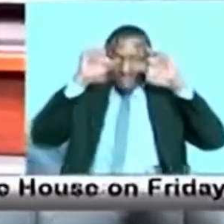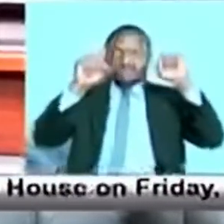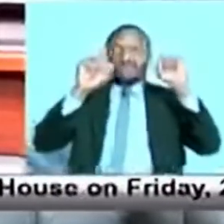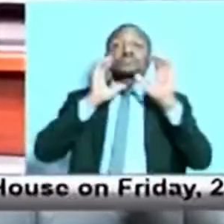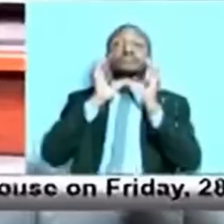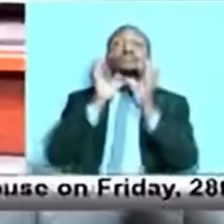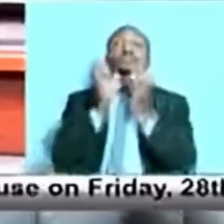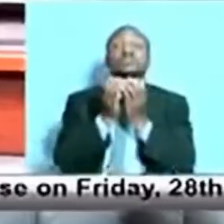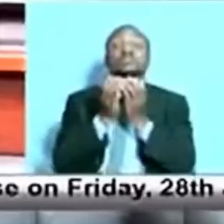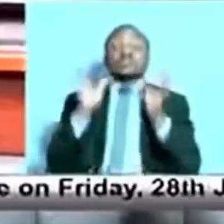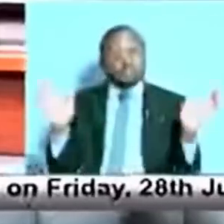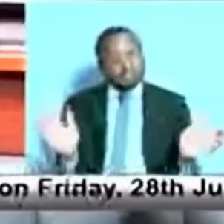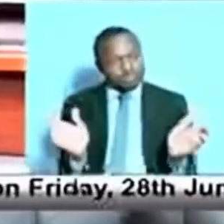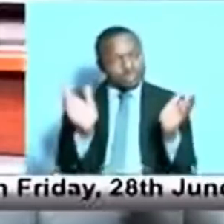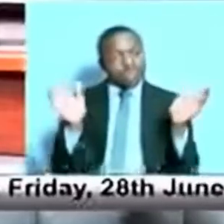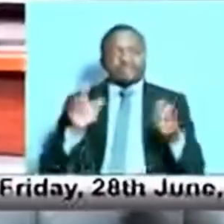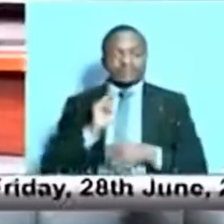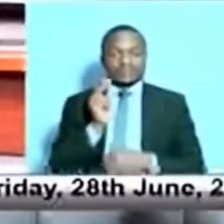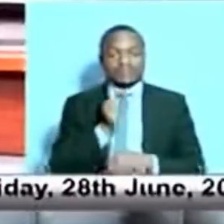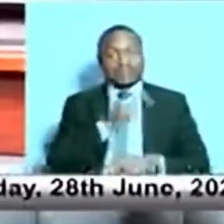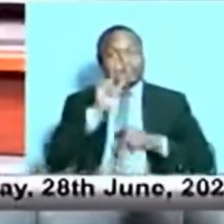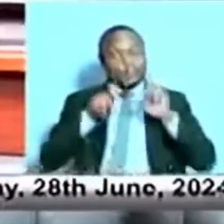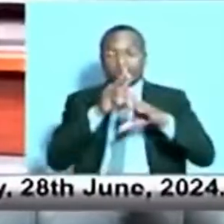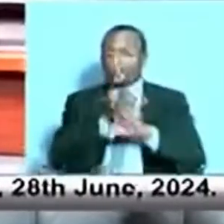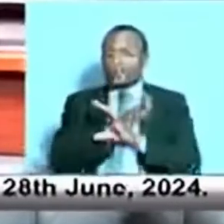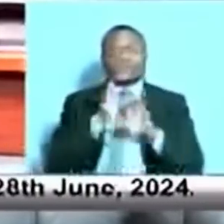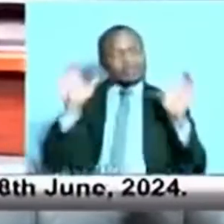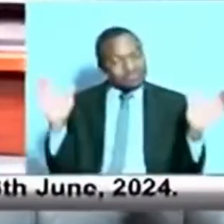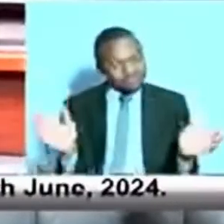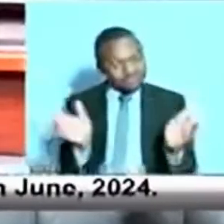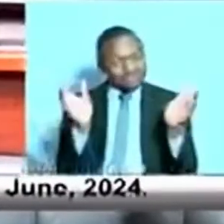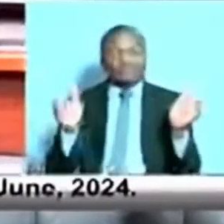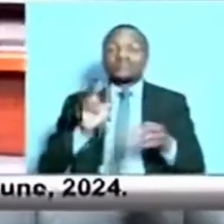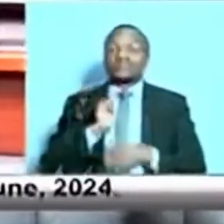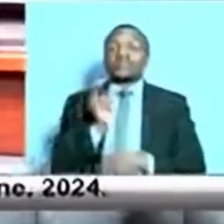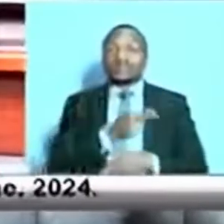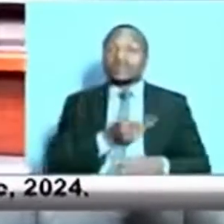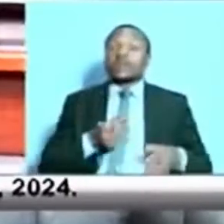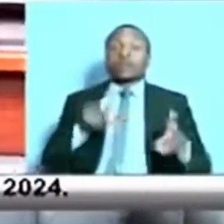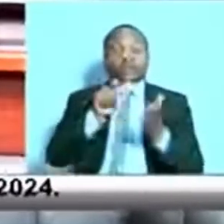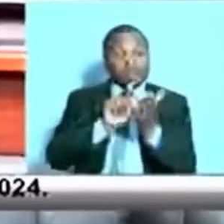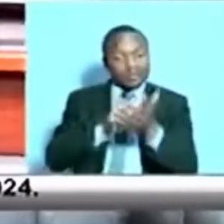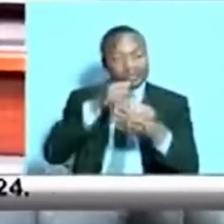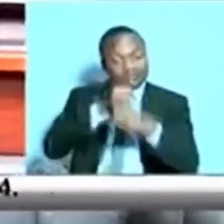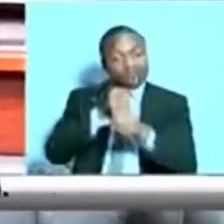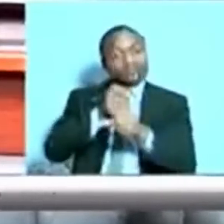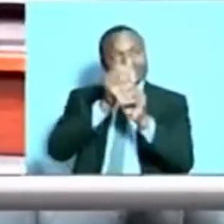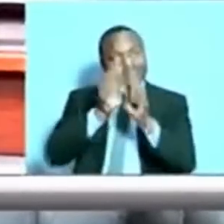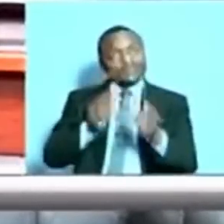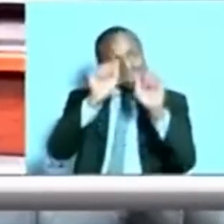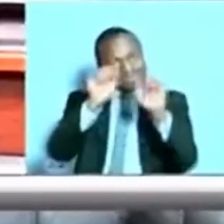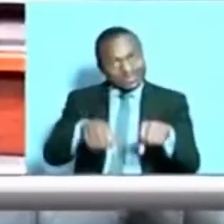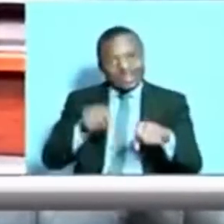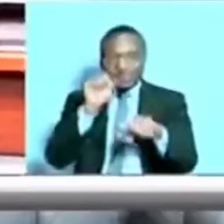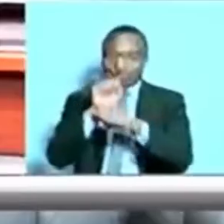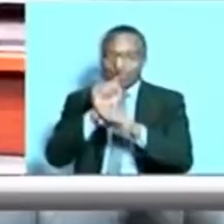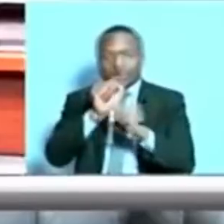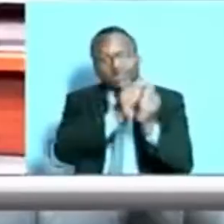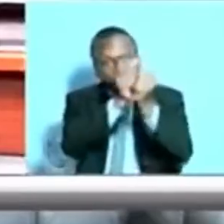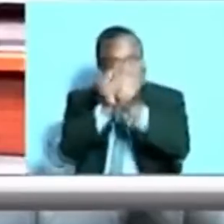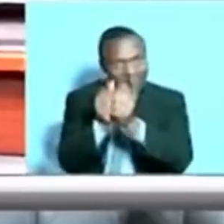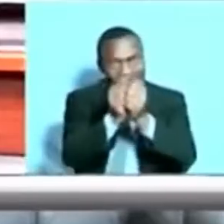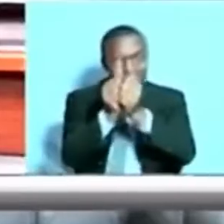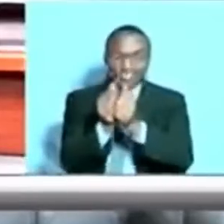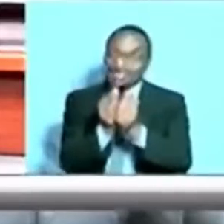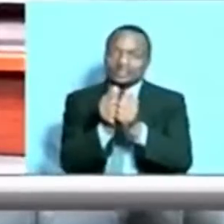of Mozambique to encourage us as Zambians, to encourage us as lawmakers, that we can work together